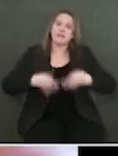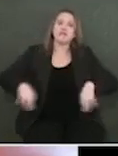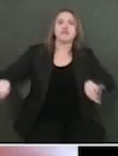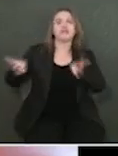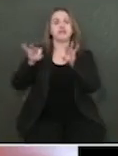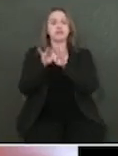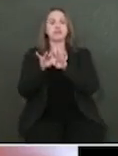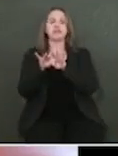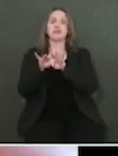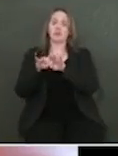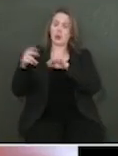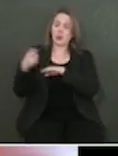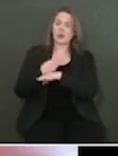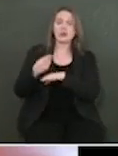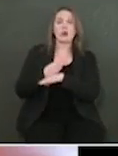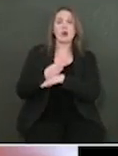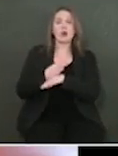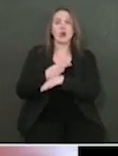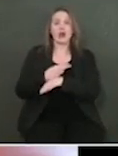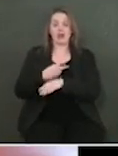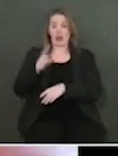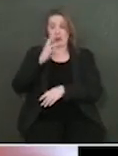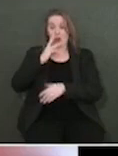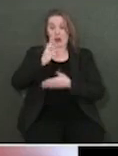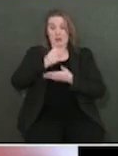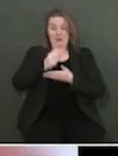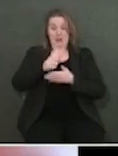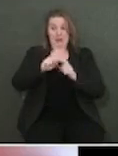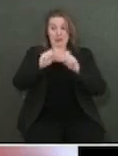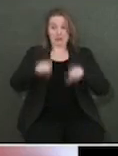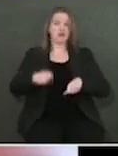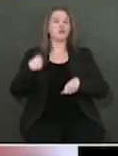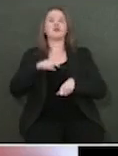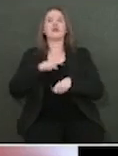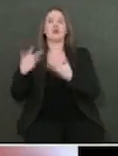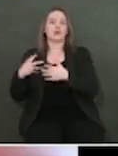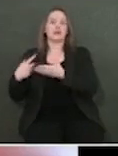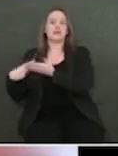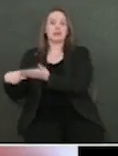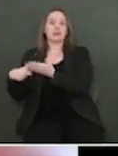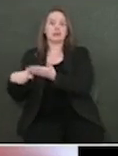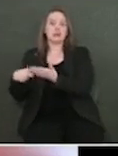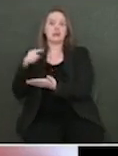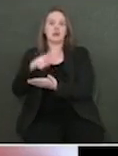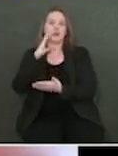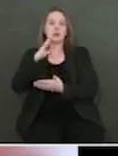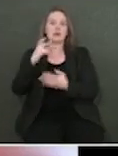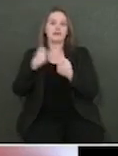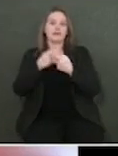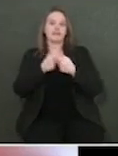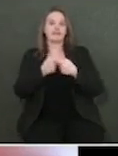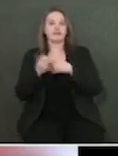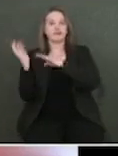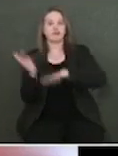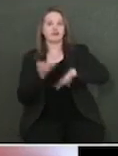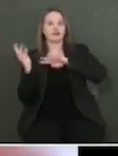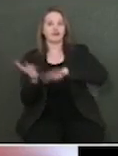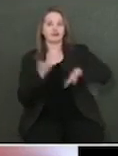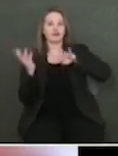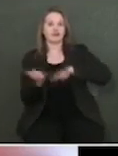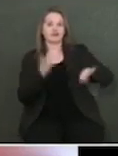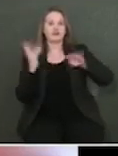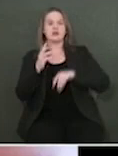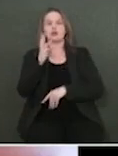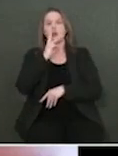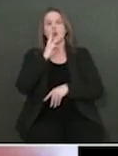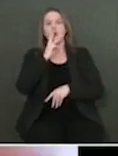our system for the pump stations that we have discussed, and we will do our part to make sure Robert has what he needs to